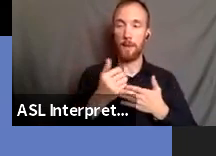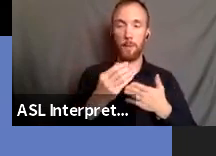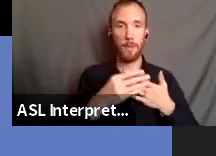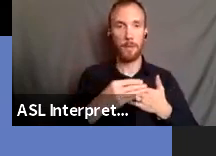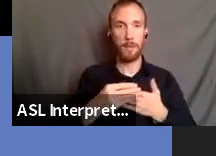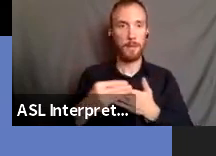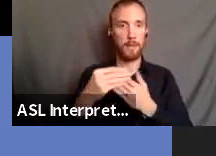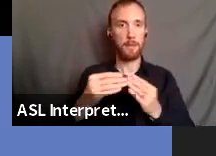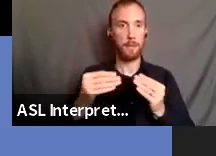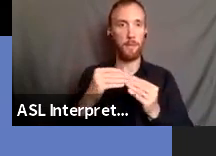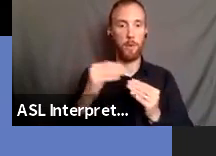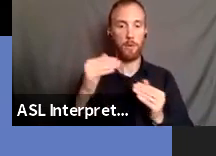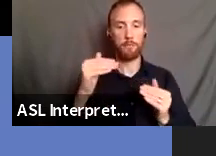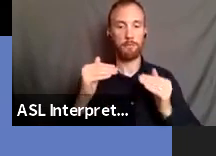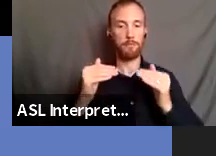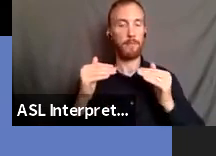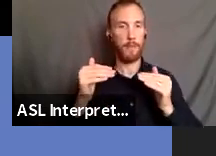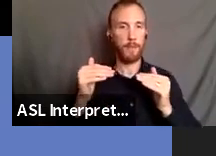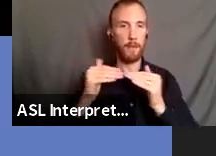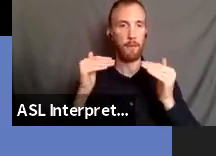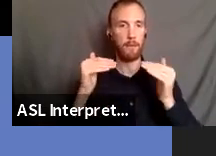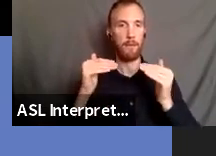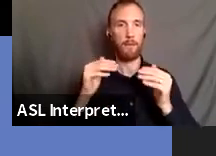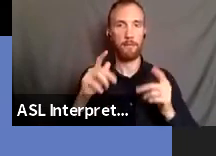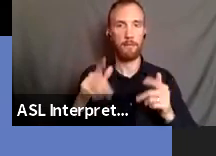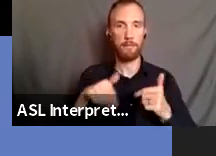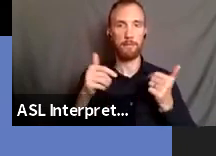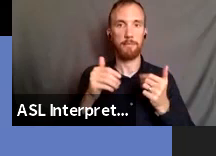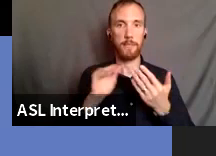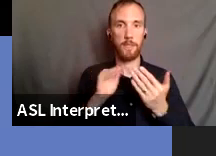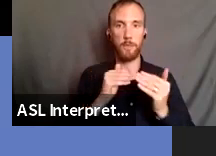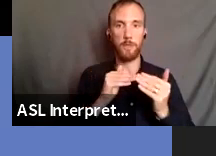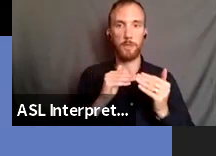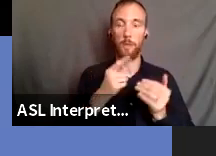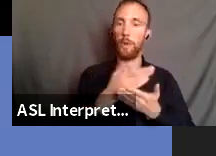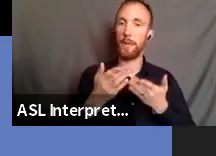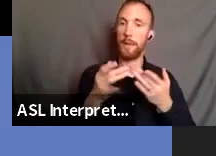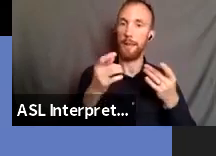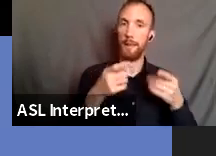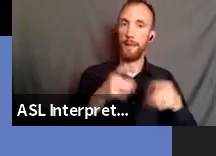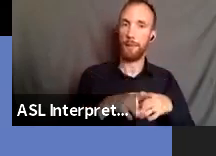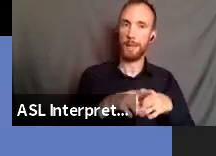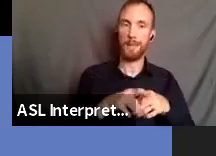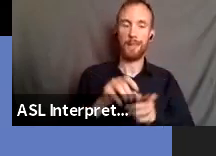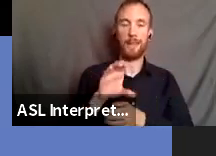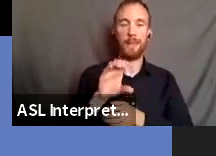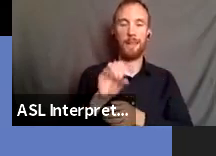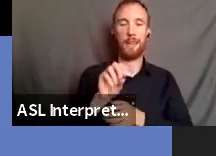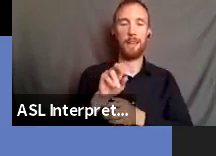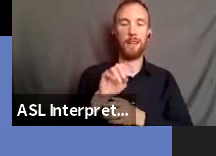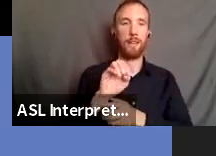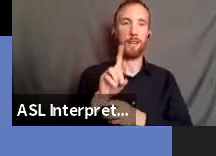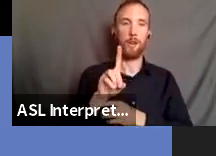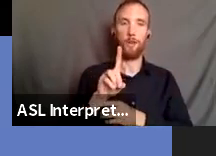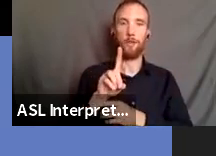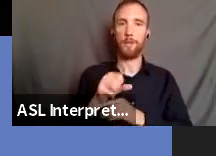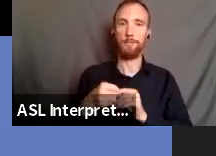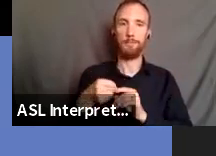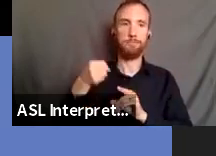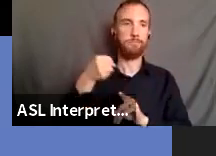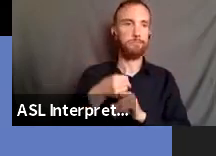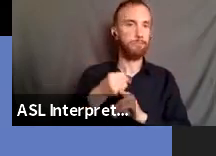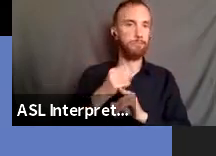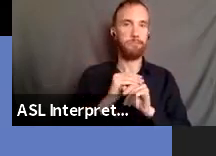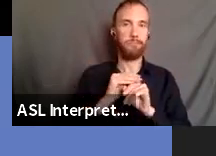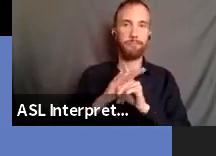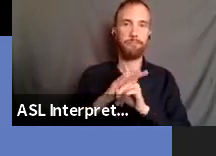has happened since we first started and one of the most recent things certainly is the impact of covid so as we began to design the supports or